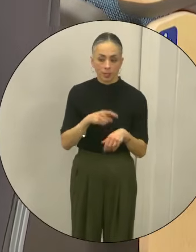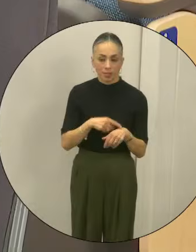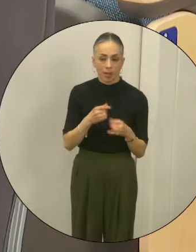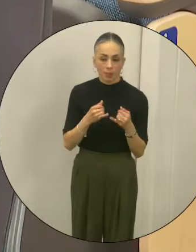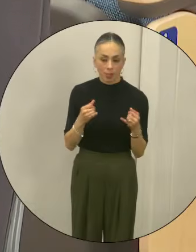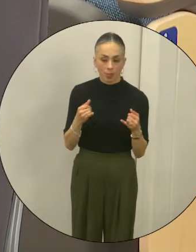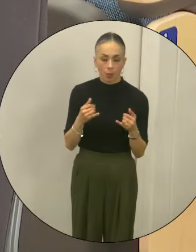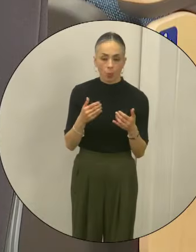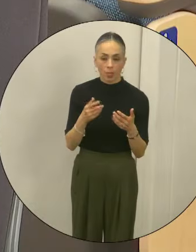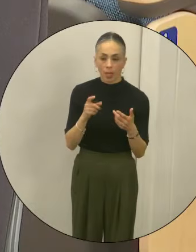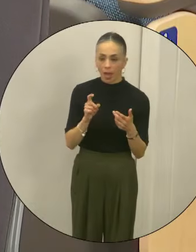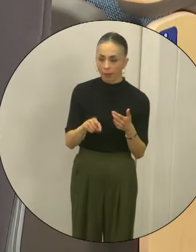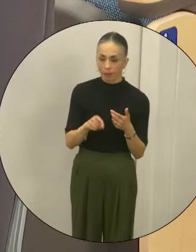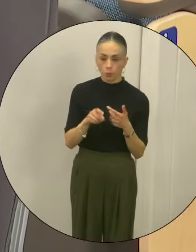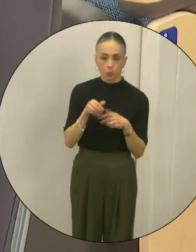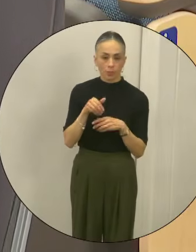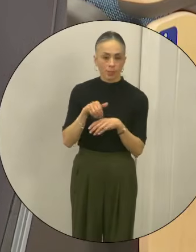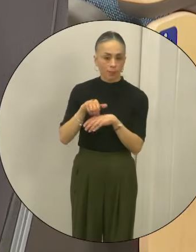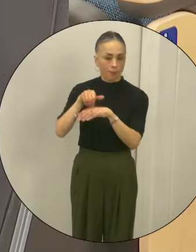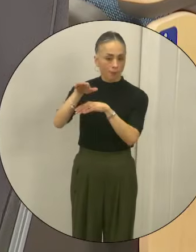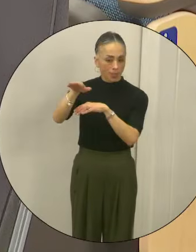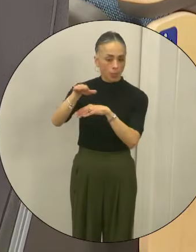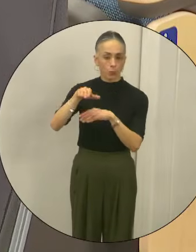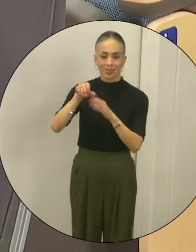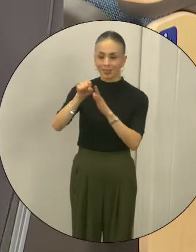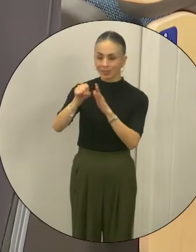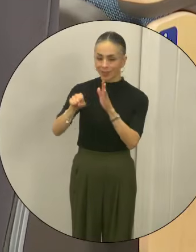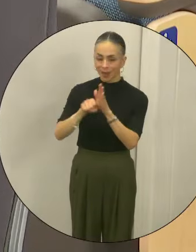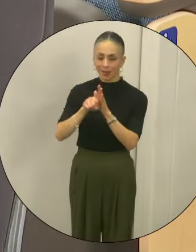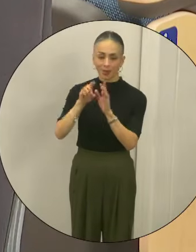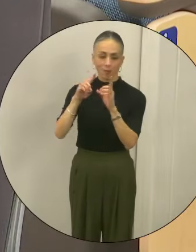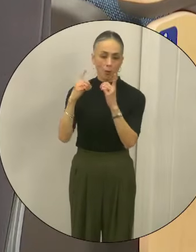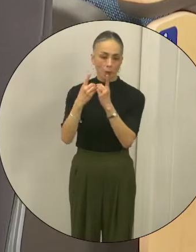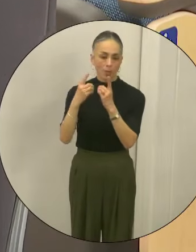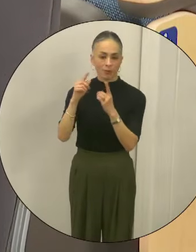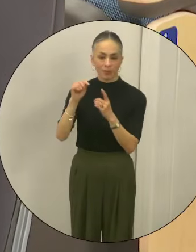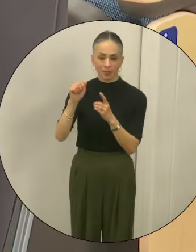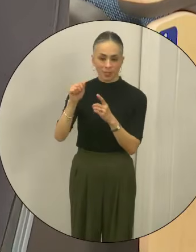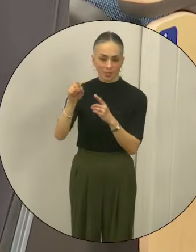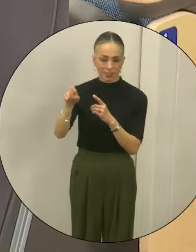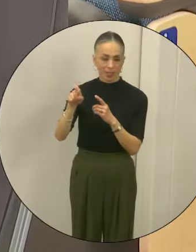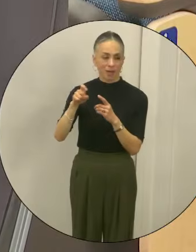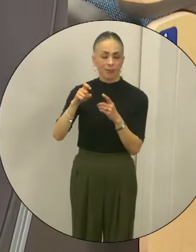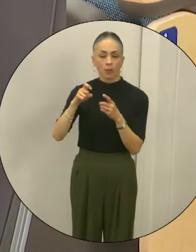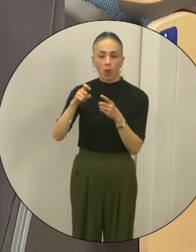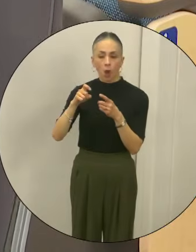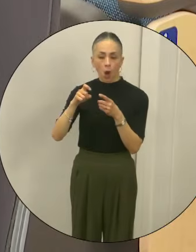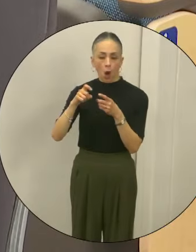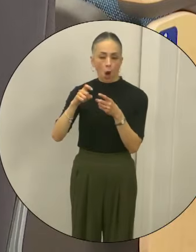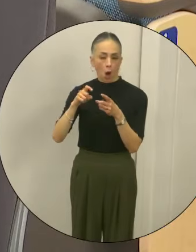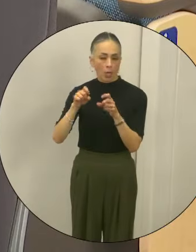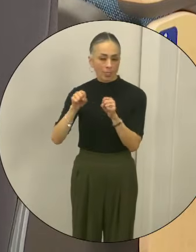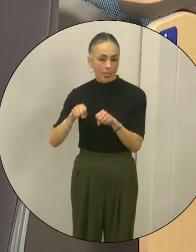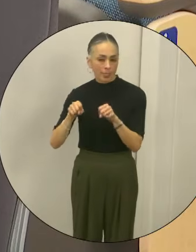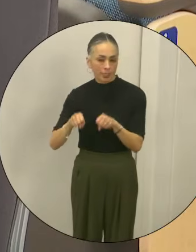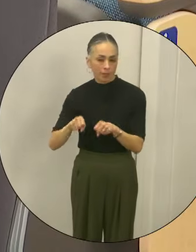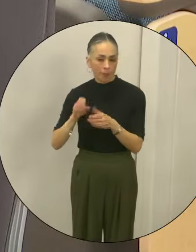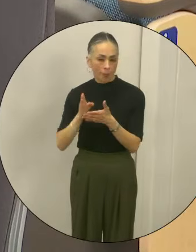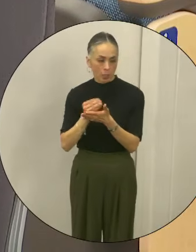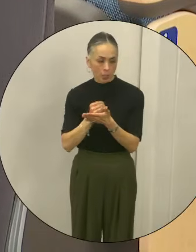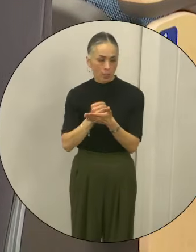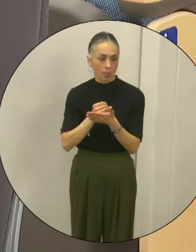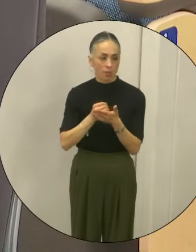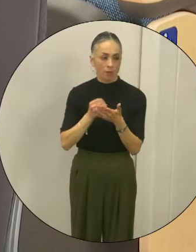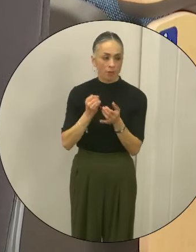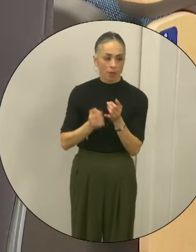which we have to submit to the state and the Department of Taxation our tentative budget, our final budget, and our amended final budget, and